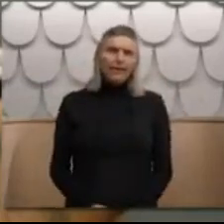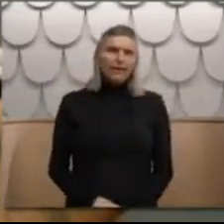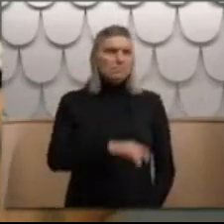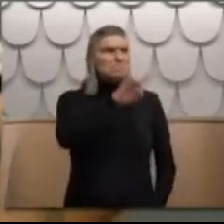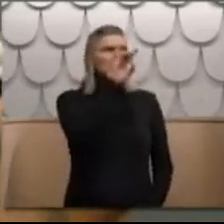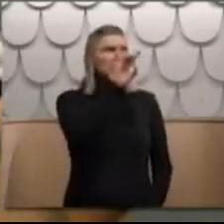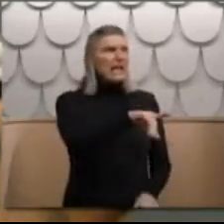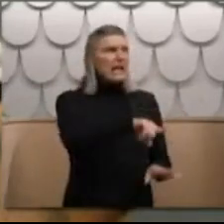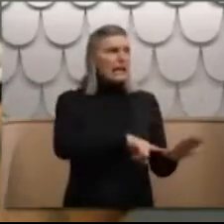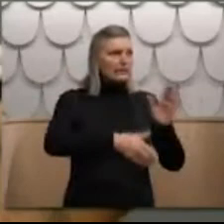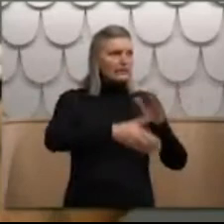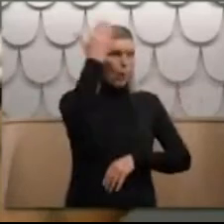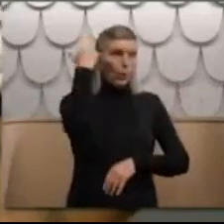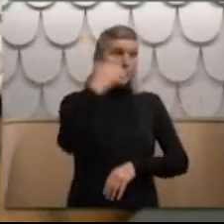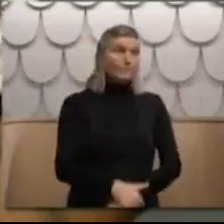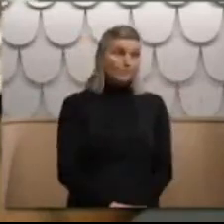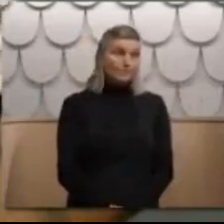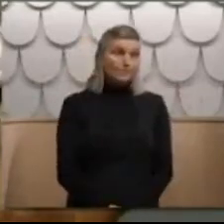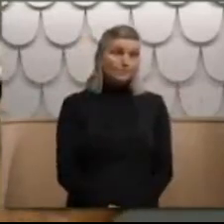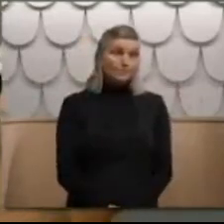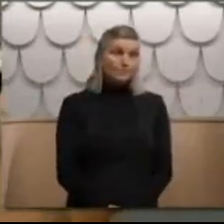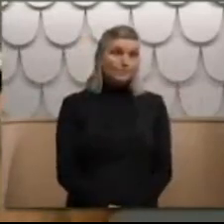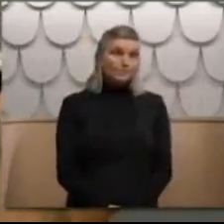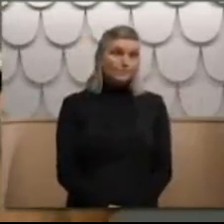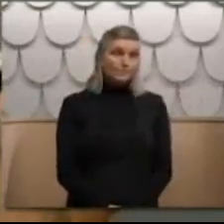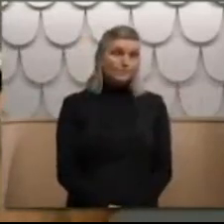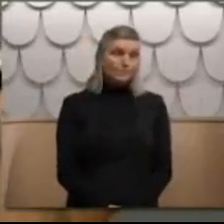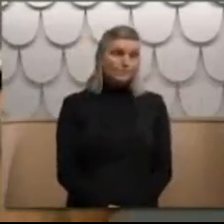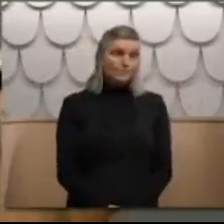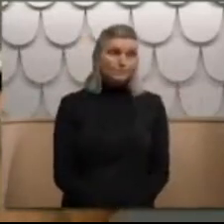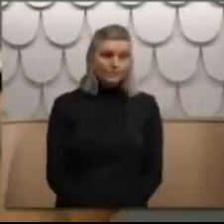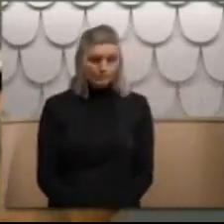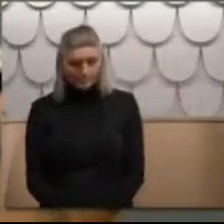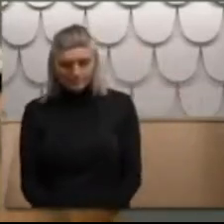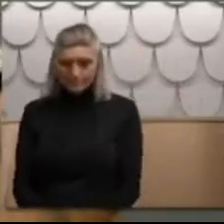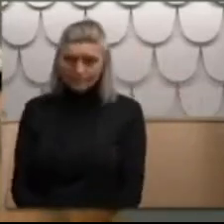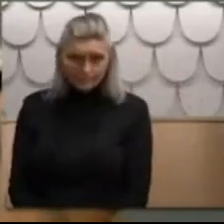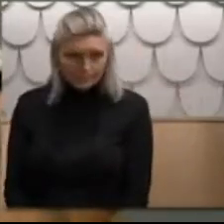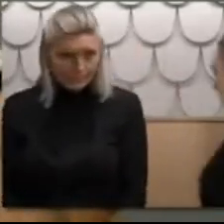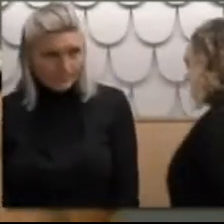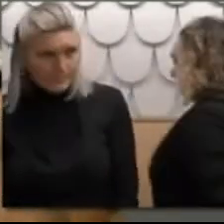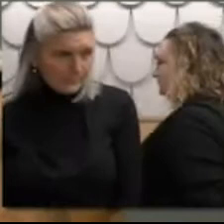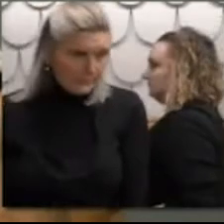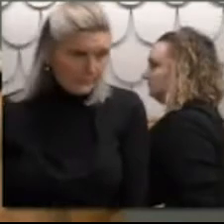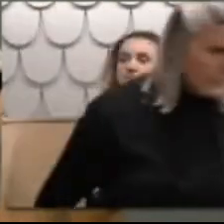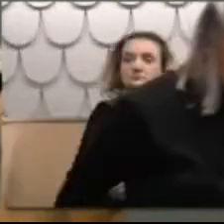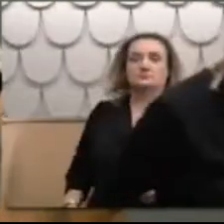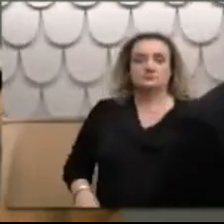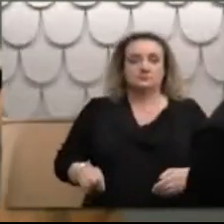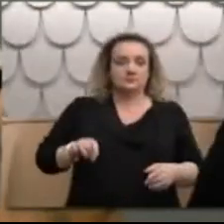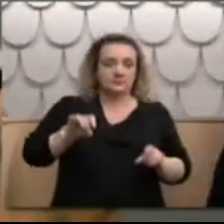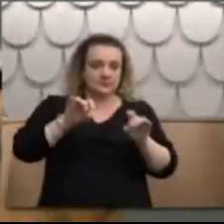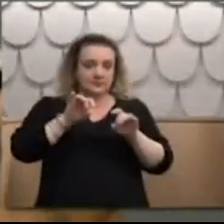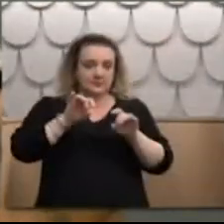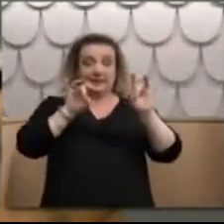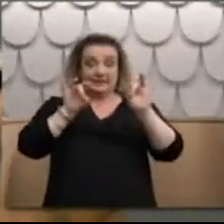10 years ago. 10 years ago, I had diabetes. And he was living in Stanford House, where they